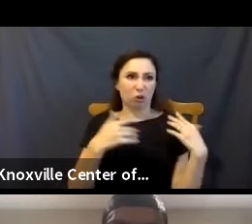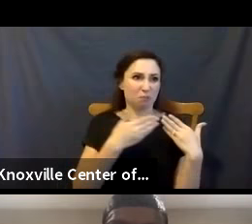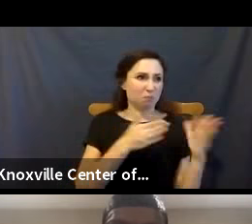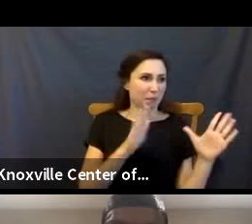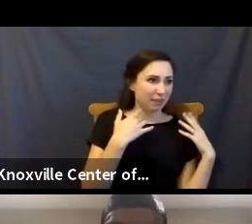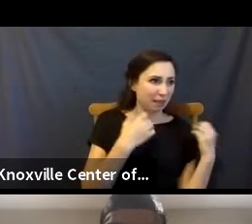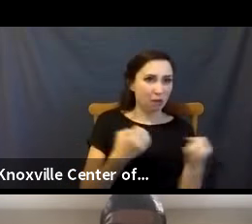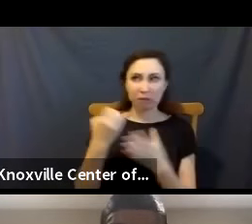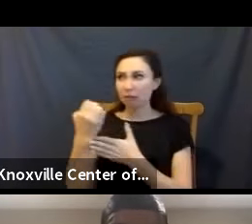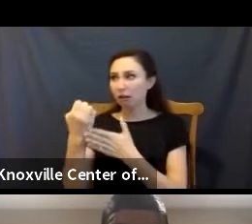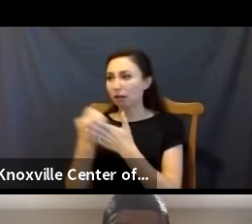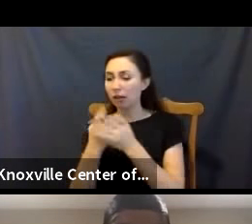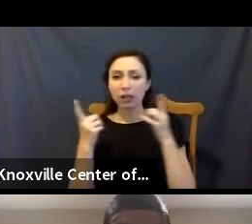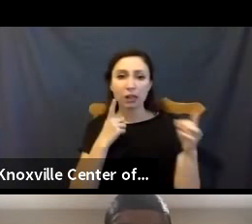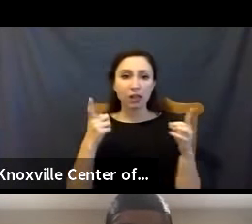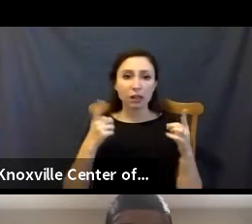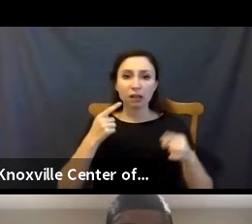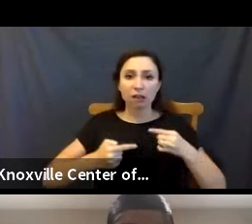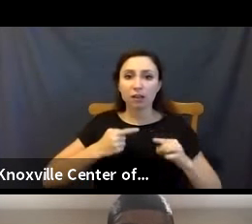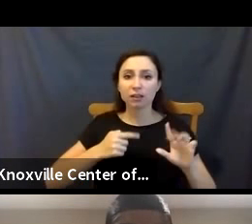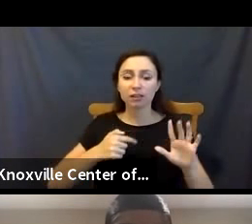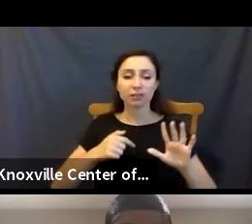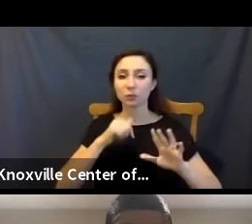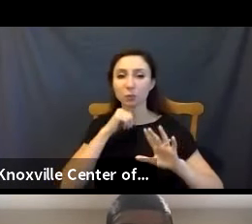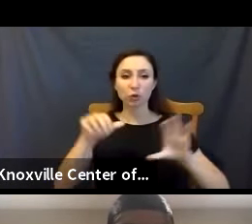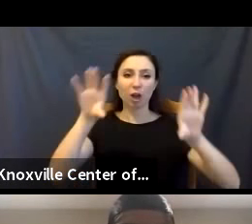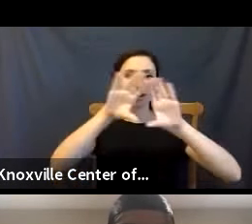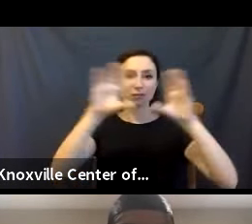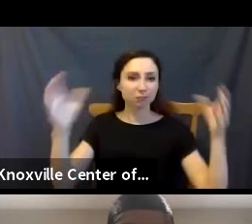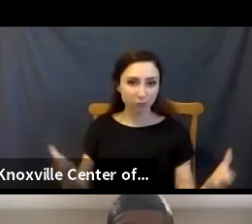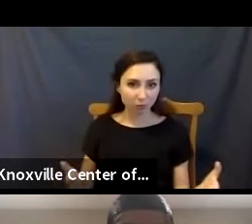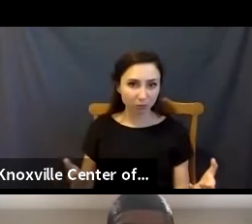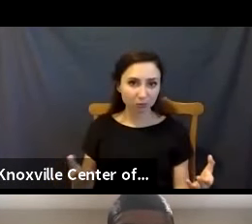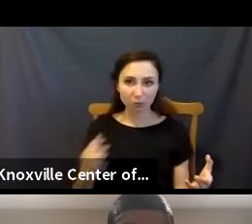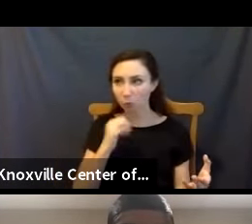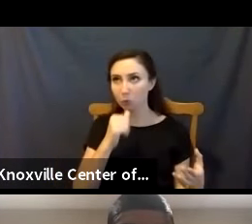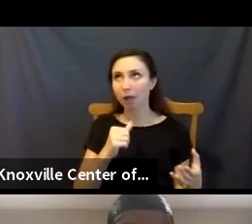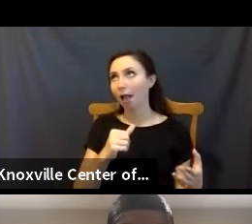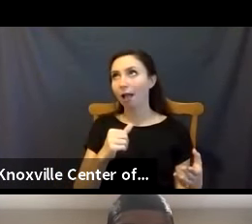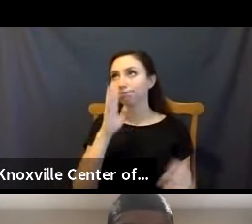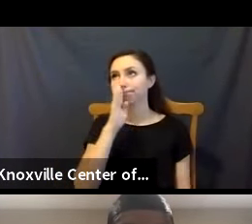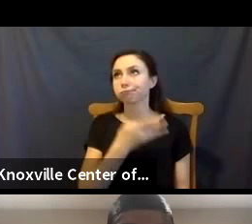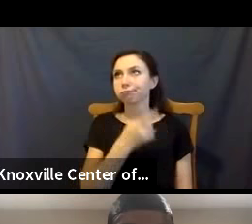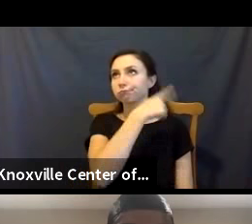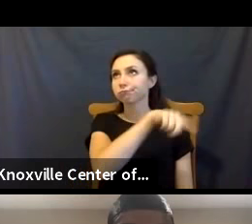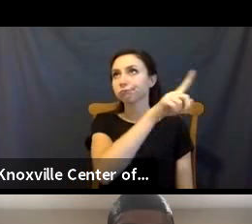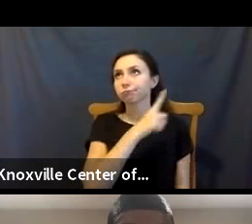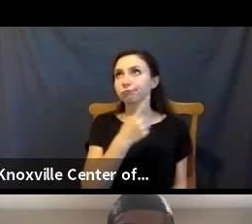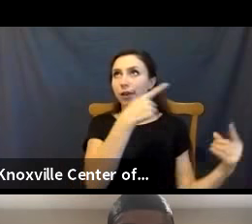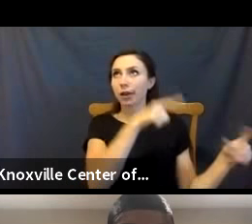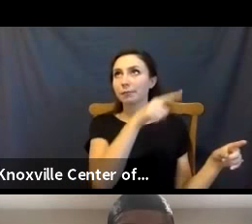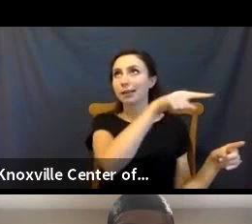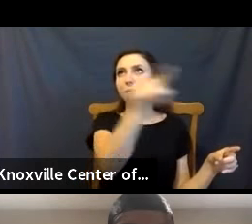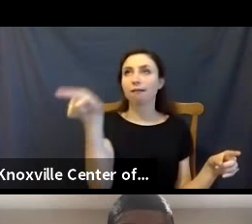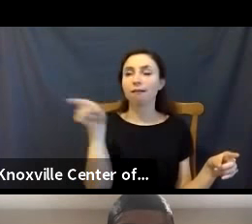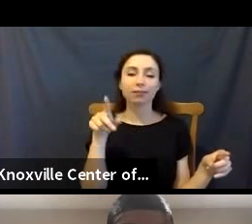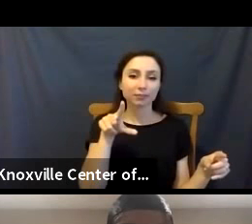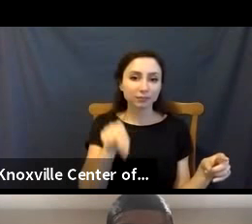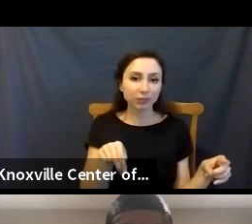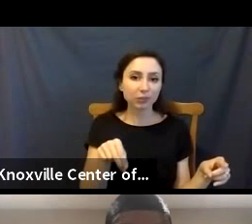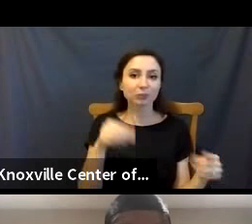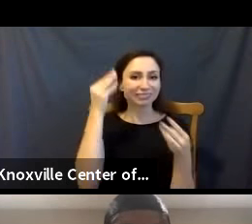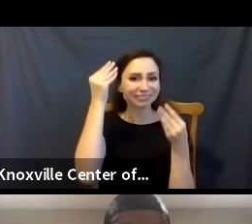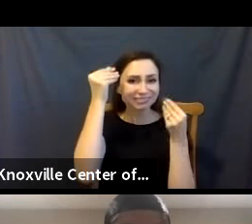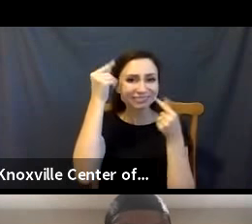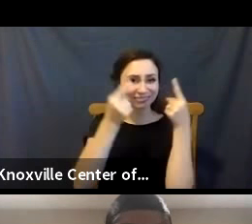know, we're not just in a bubble. We think about those things. And so I would just urge anyone who